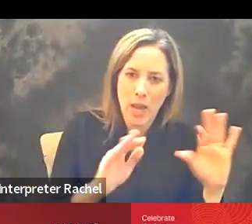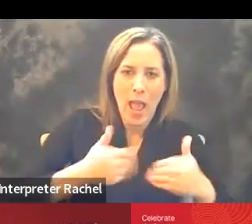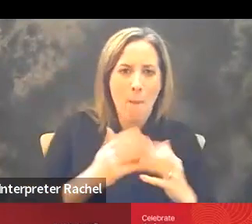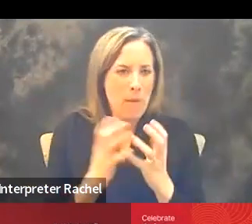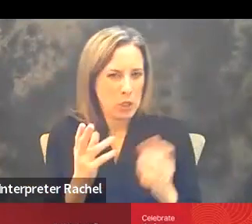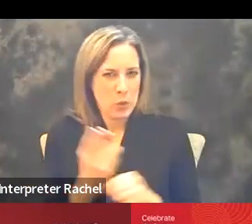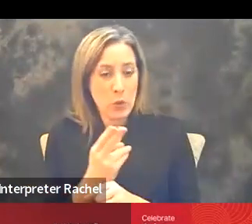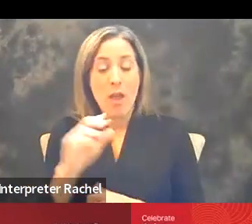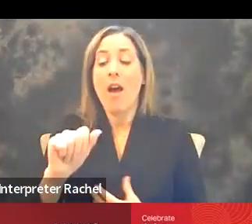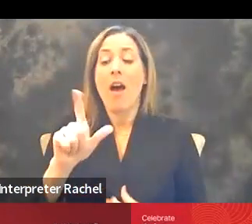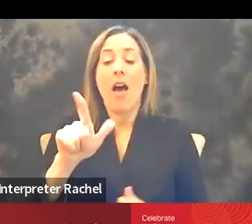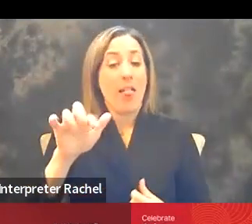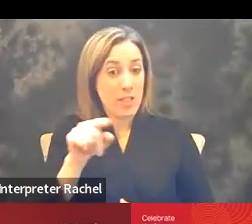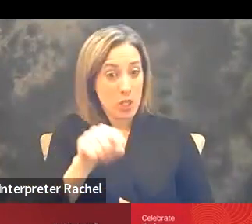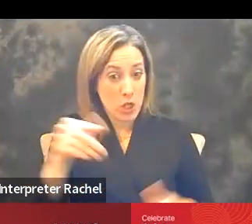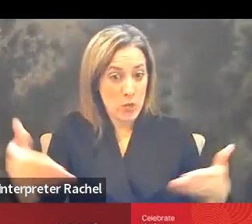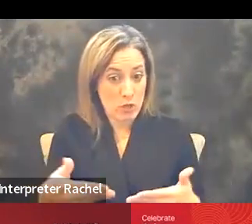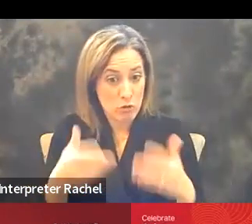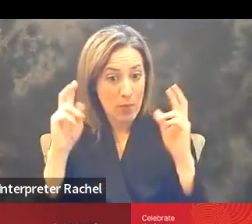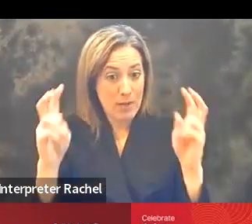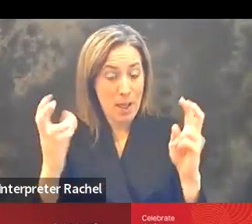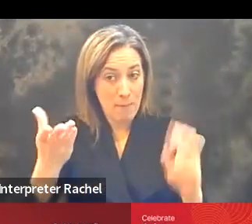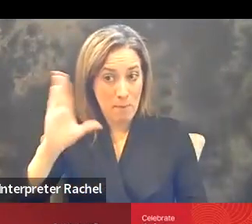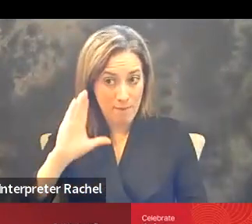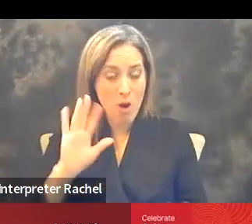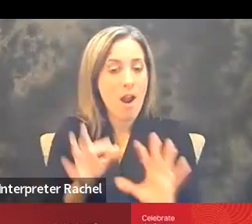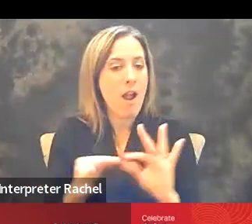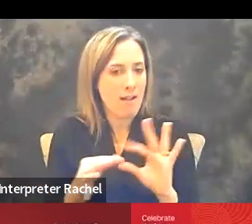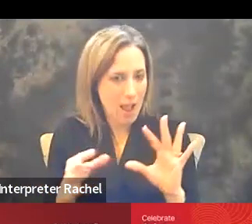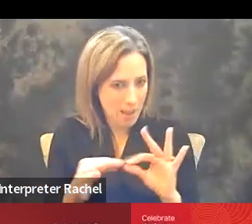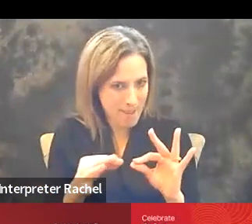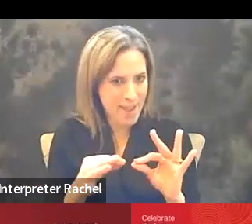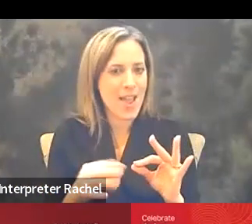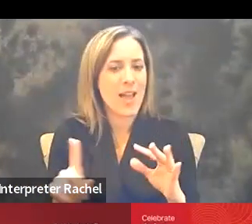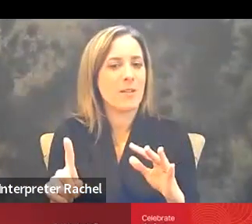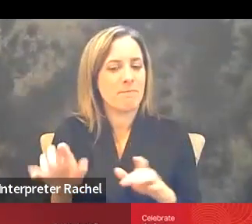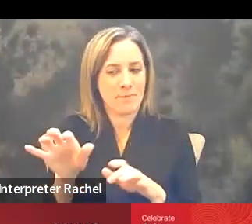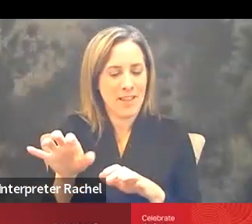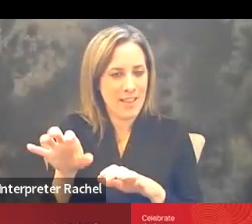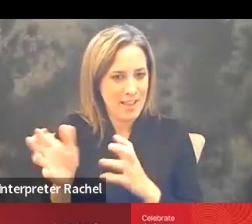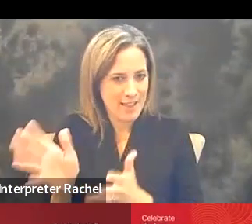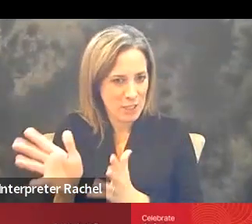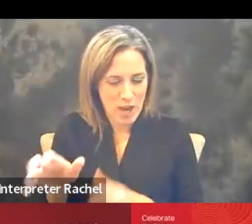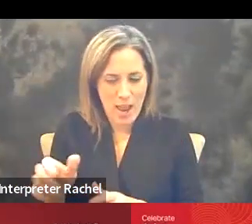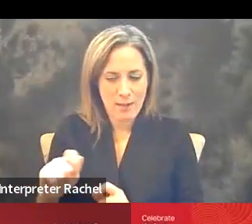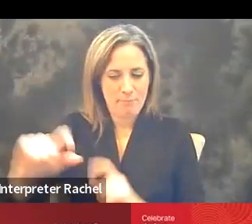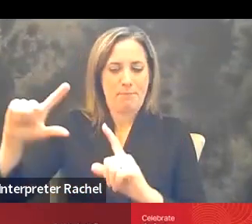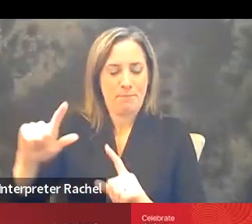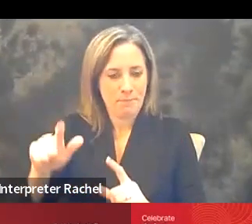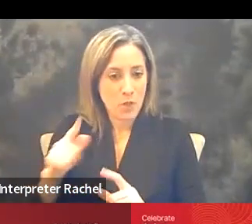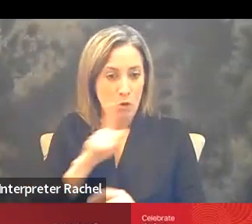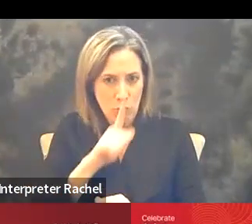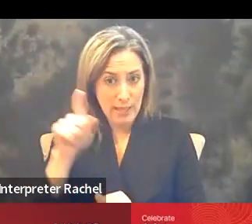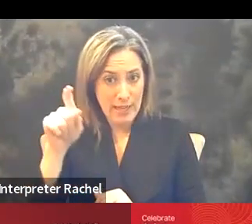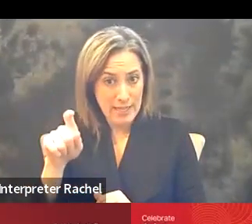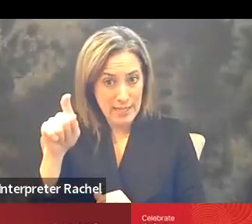you introduced the topic earlier. There was actually a comment that came in right as you were discussing it. And, is there really a need